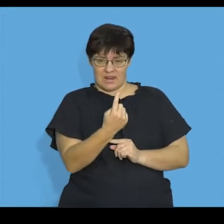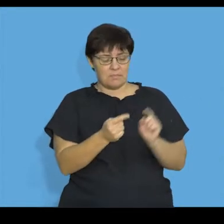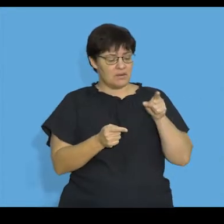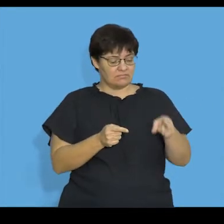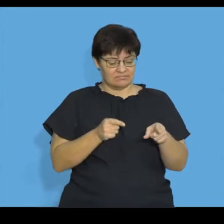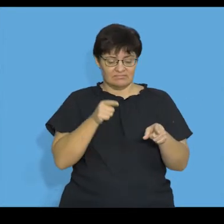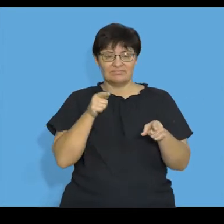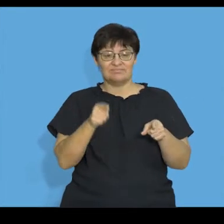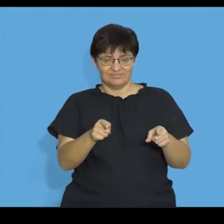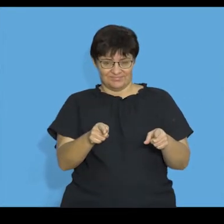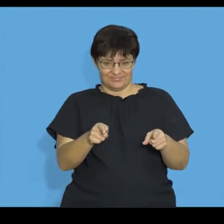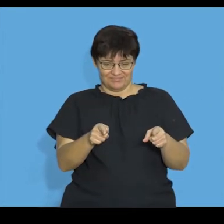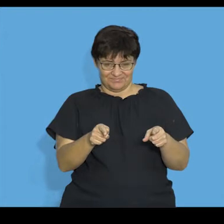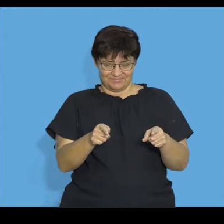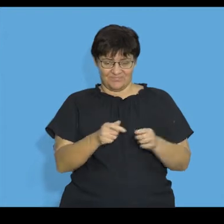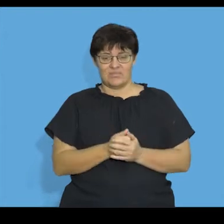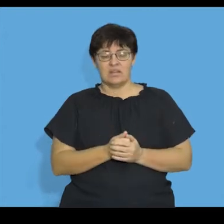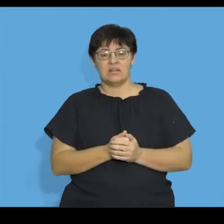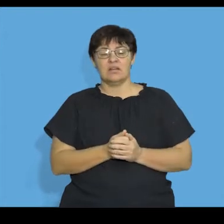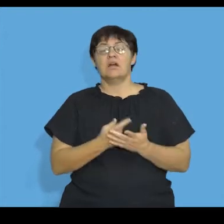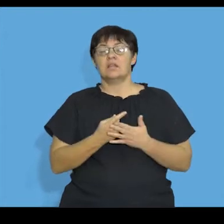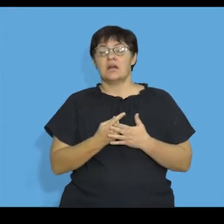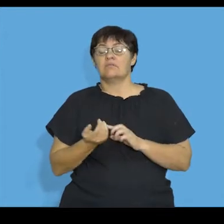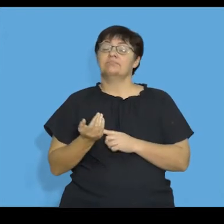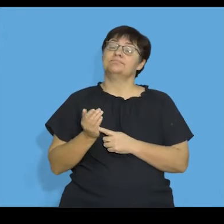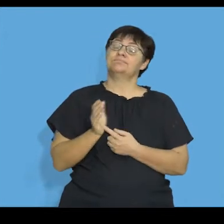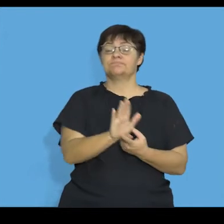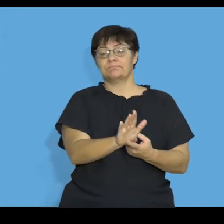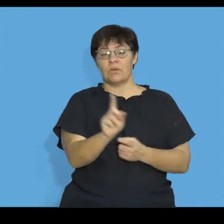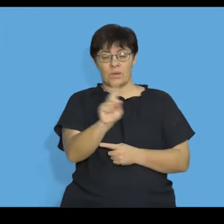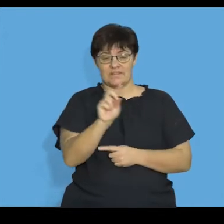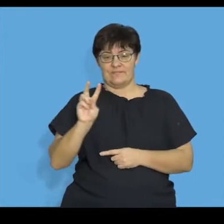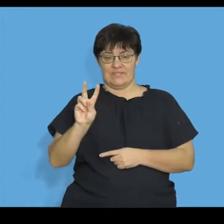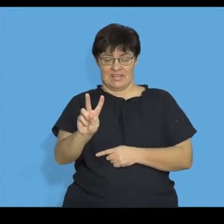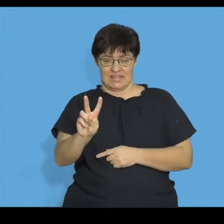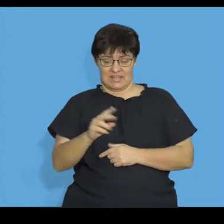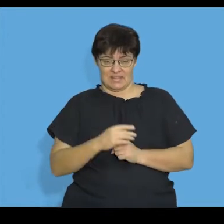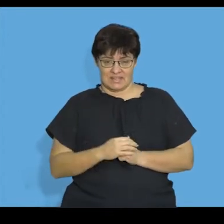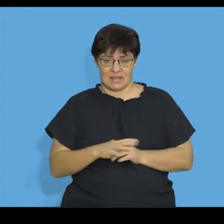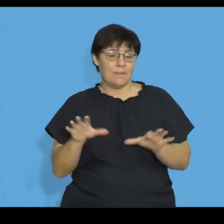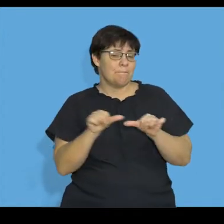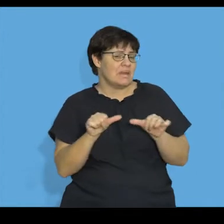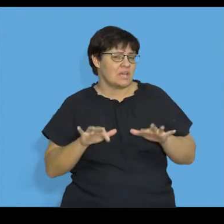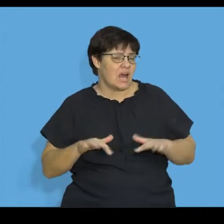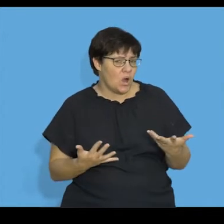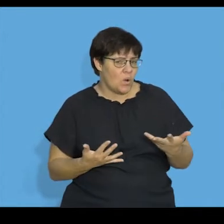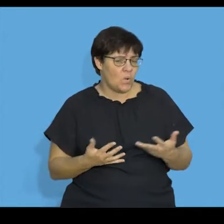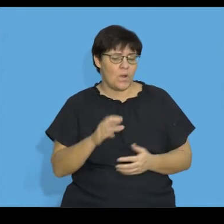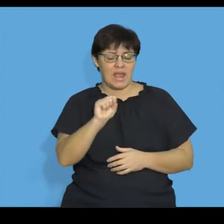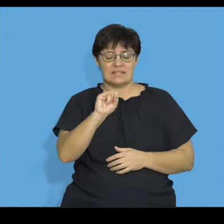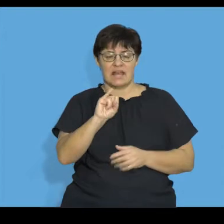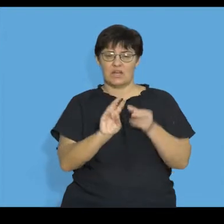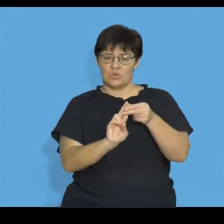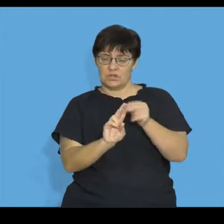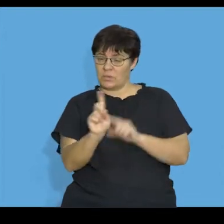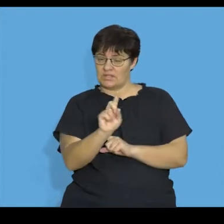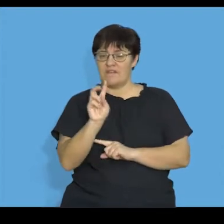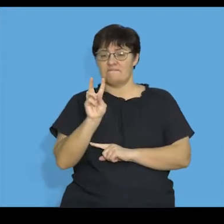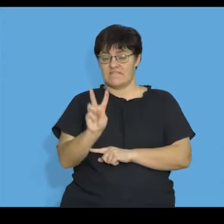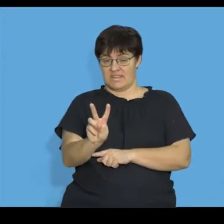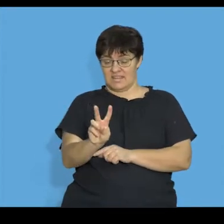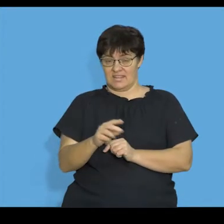in a conductor or a circuit. The symbol for potential difference is V. It's measured, the SI units are volts,